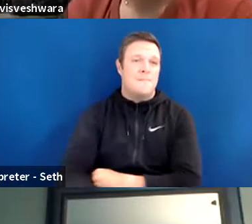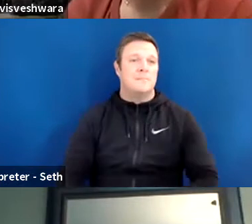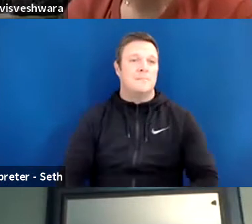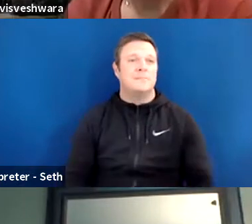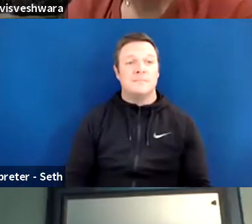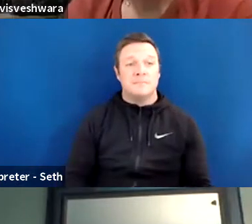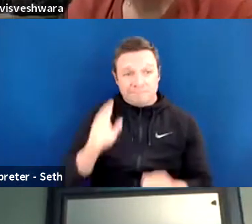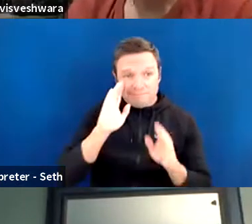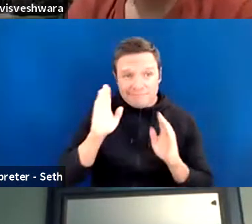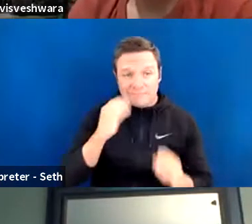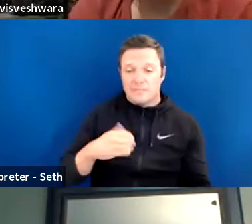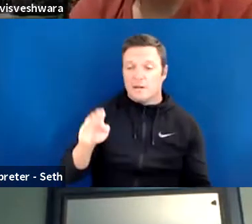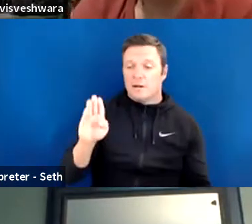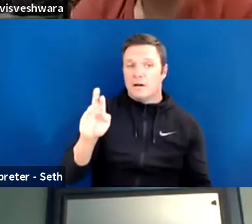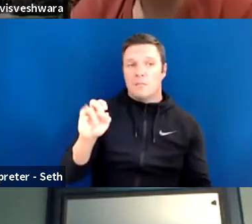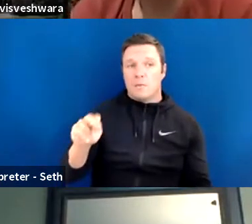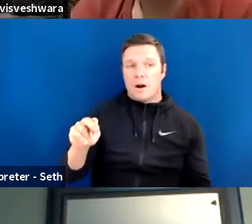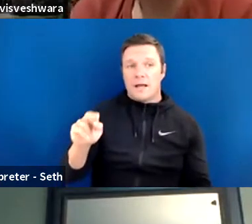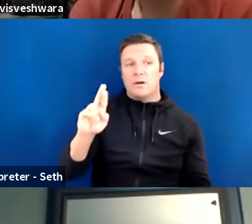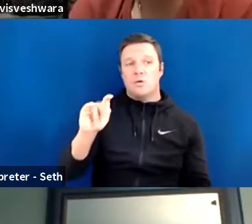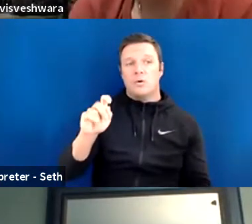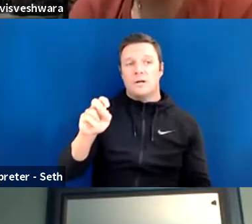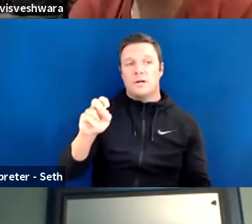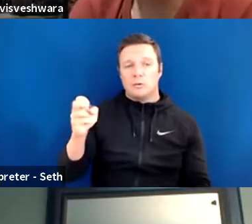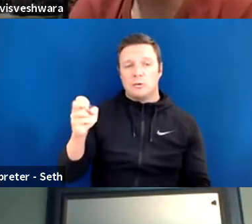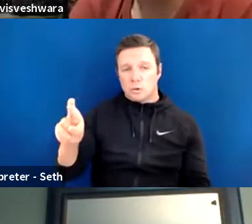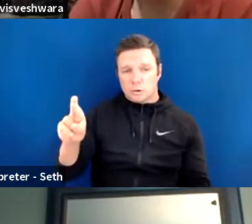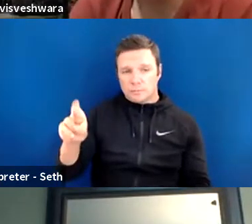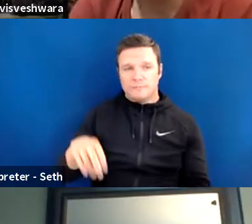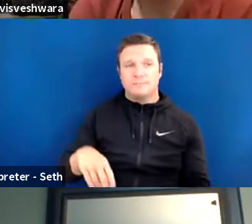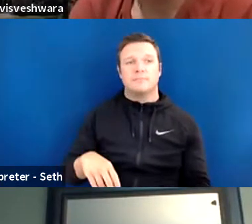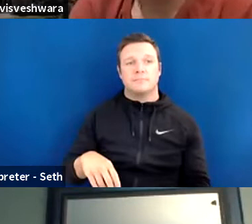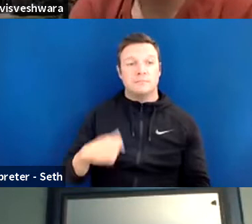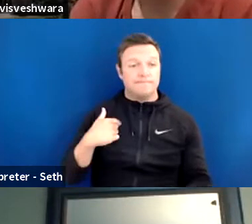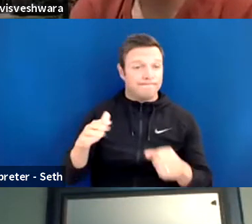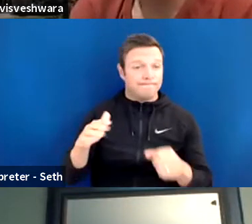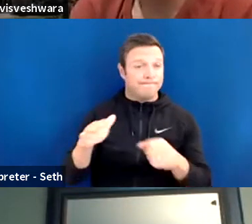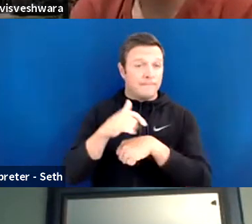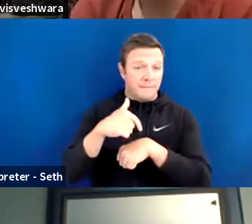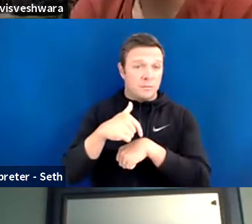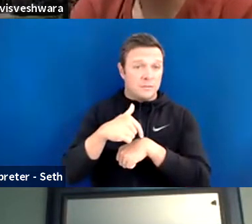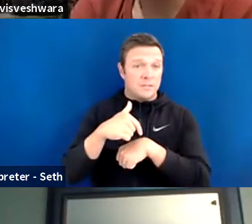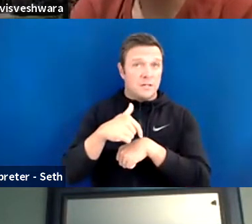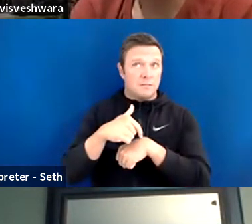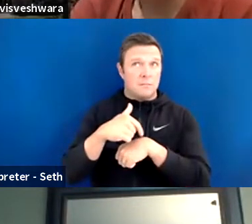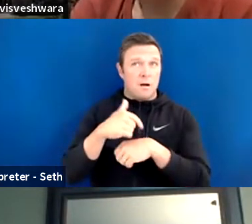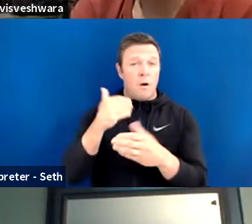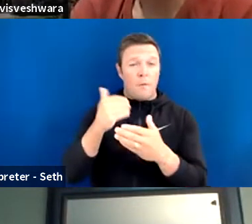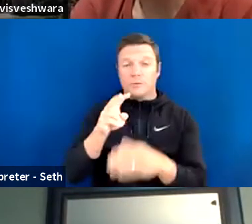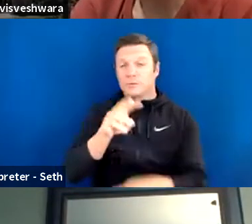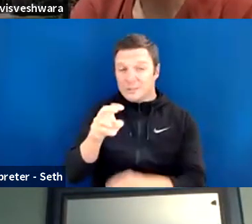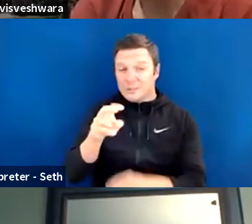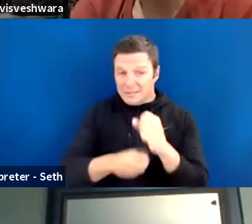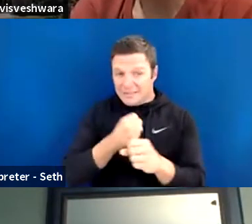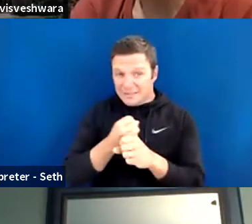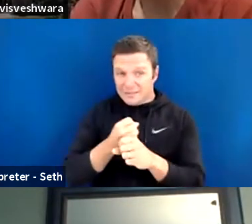Hi, everyone. I'm Brian Rittishauser in history, and I've been full-time going on 22 years now at